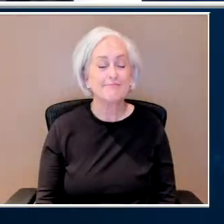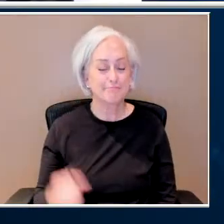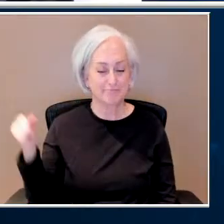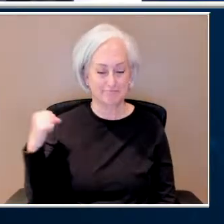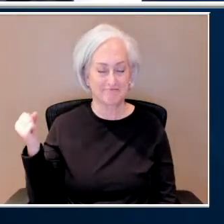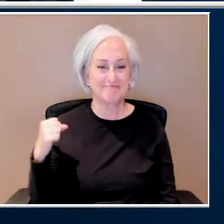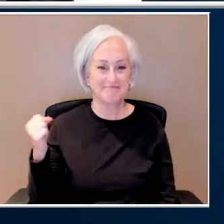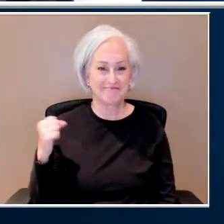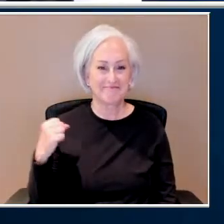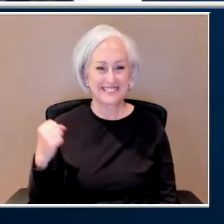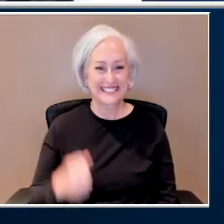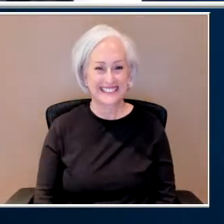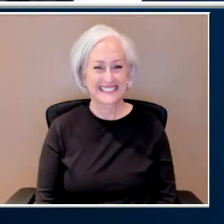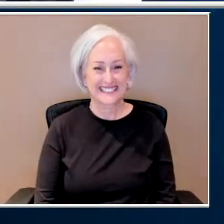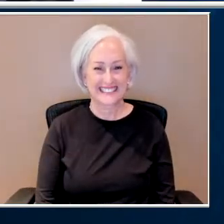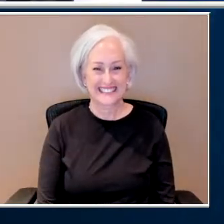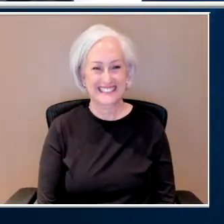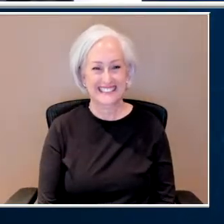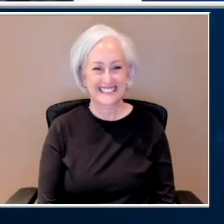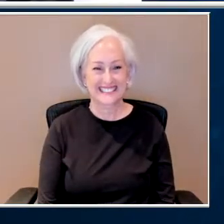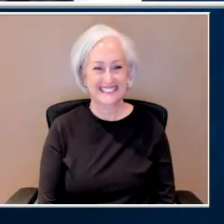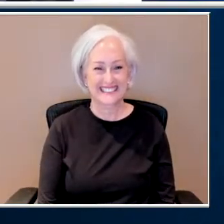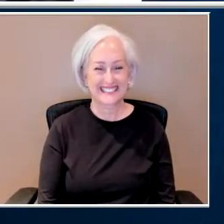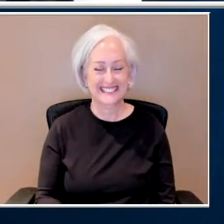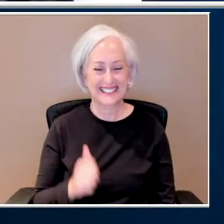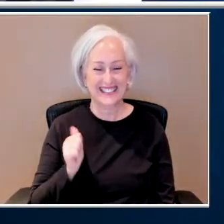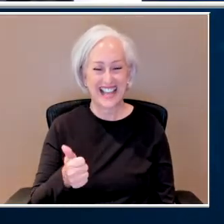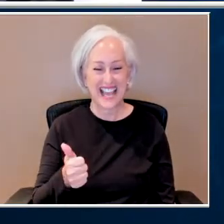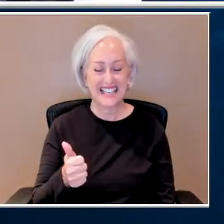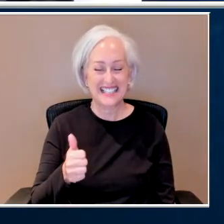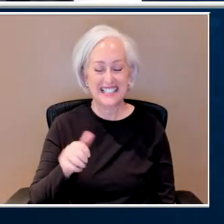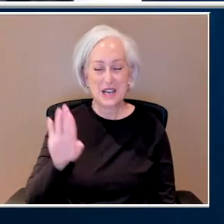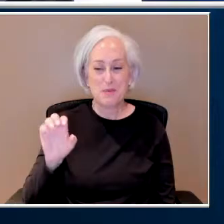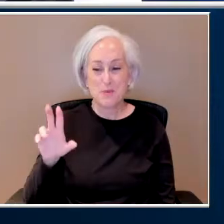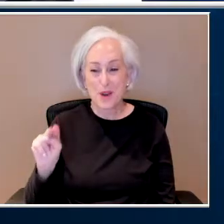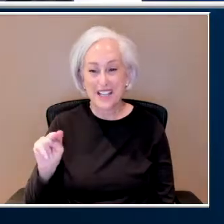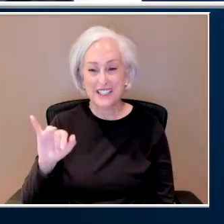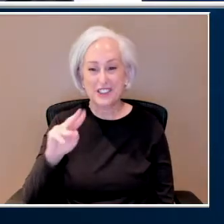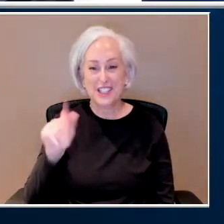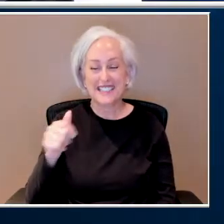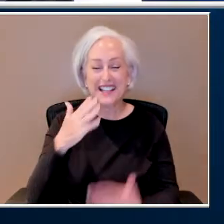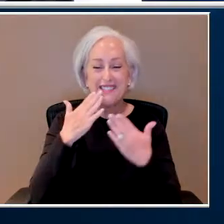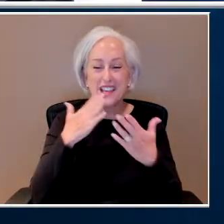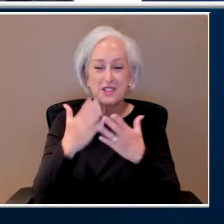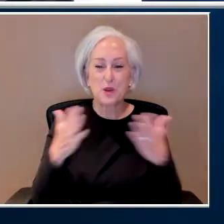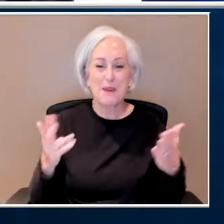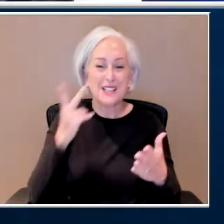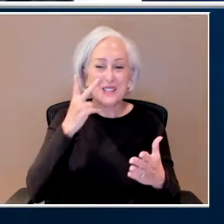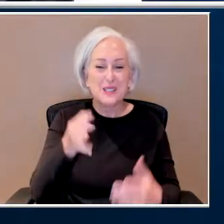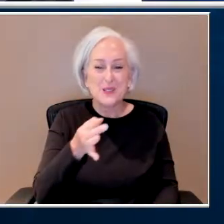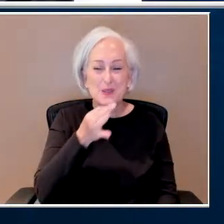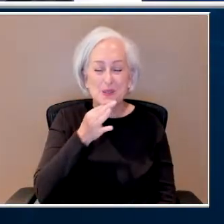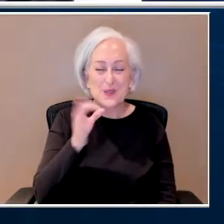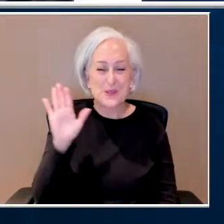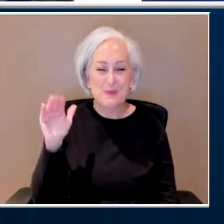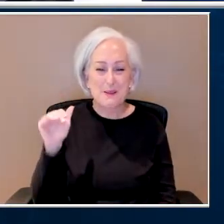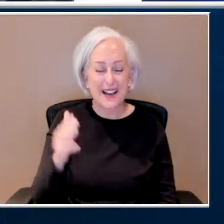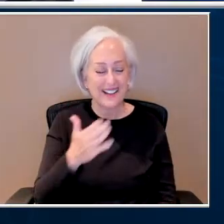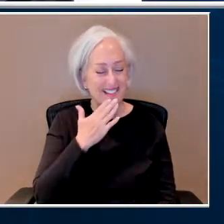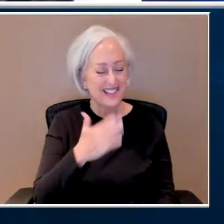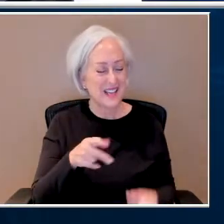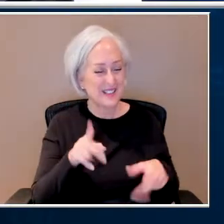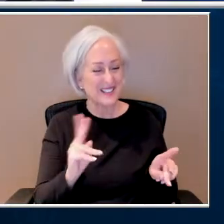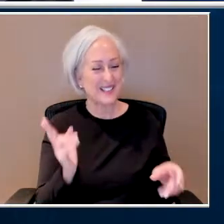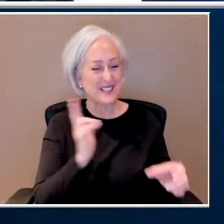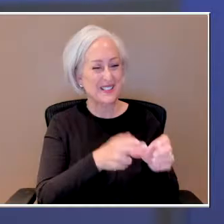Yeah. Yeah. Okay. Jessica, Brennan, thank you so much. We'll see you soon. Absolutely. Thank you for having us. Thank